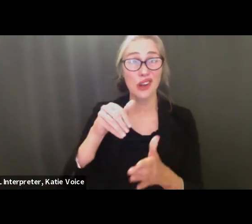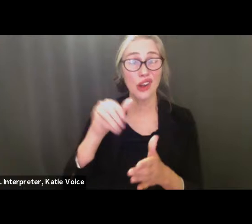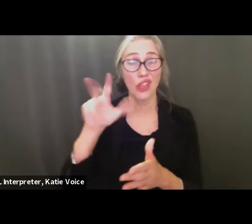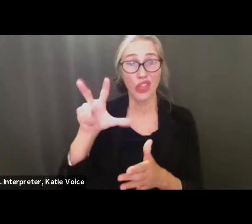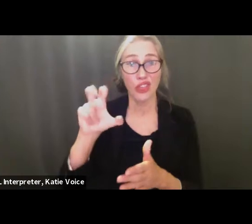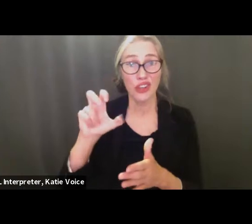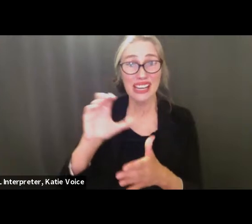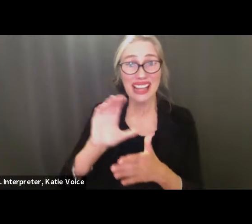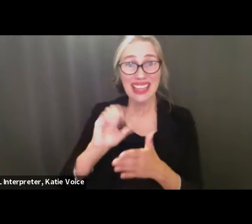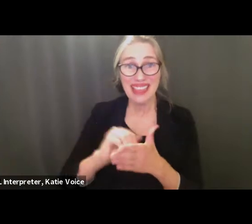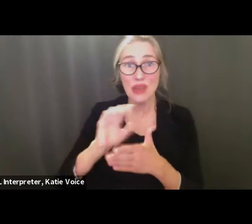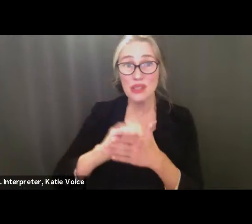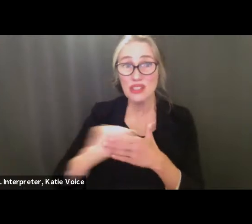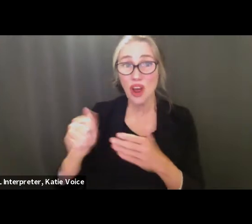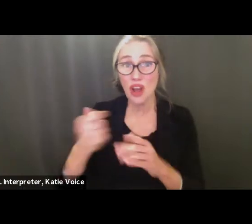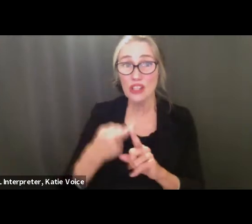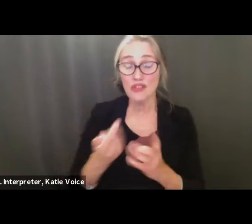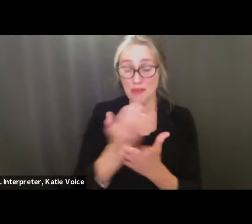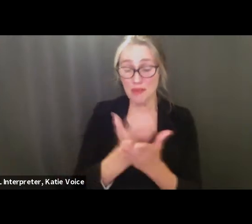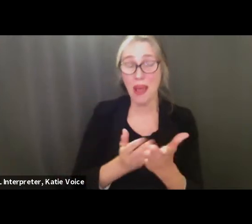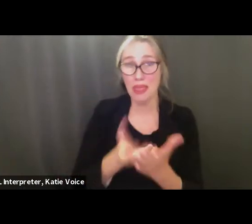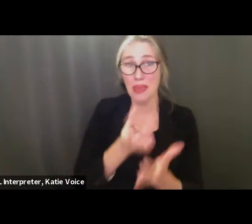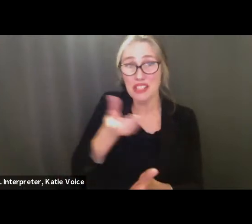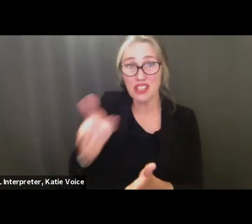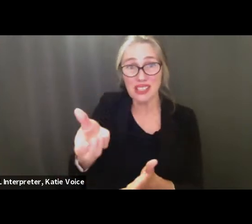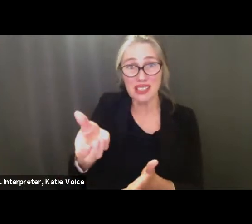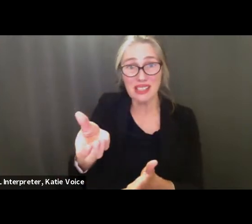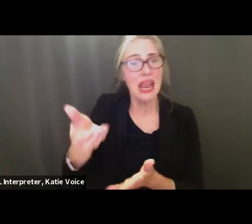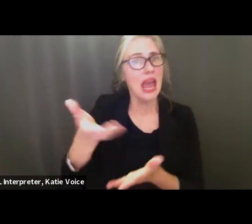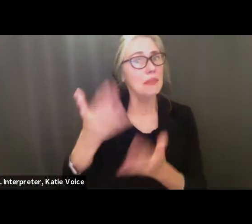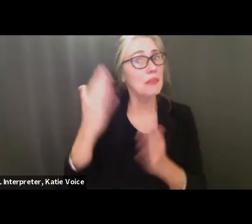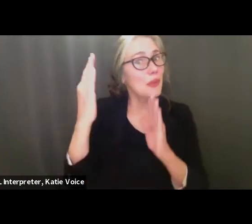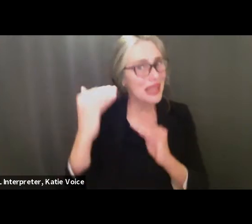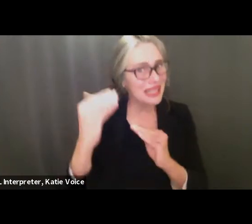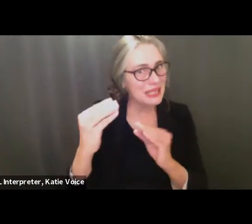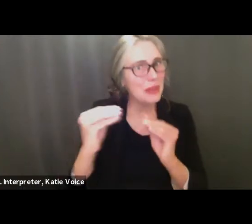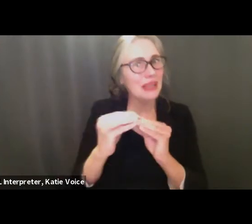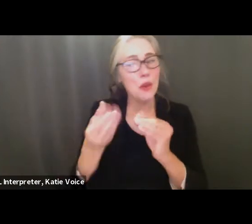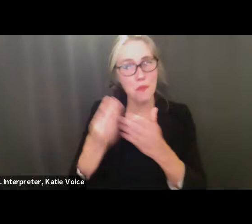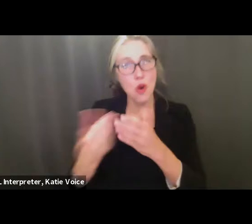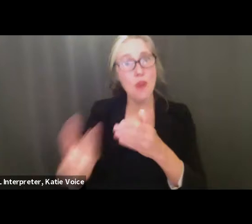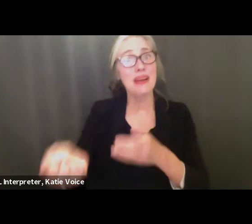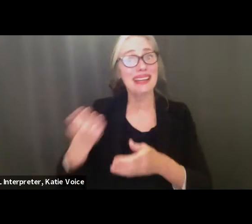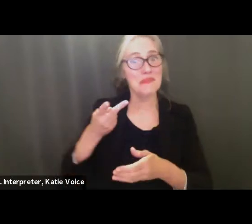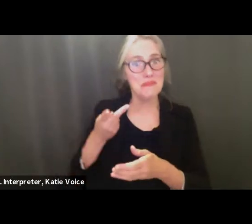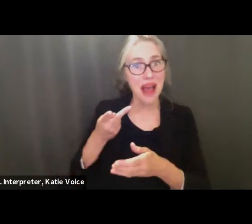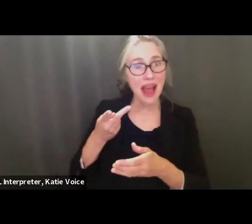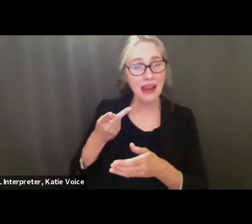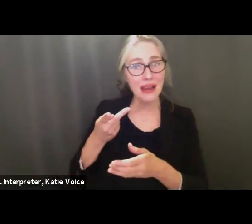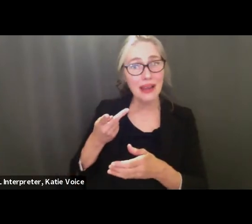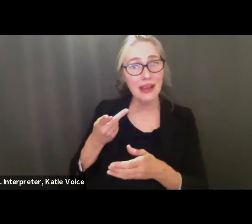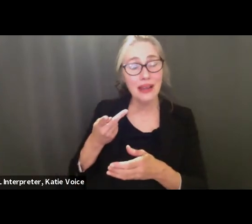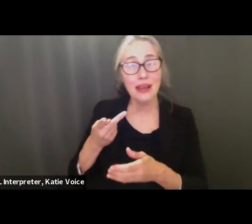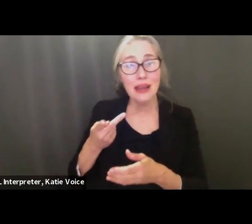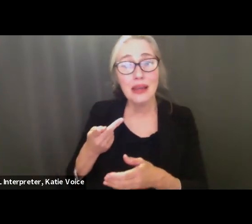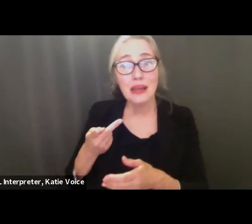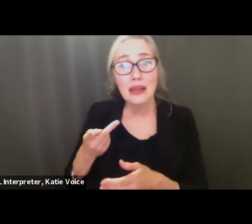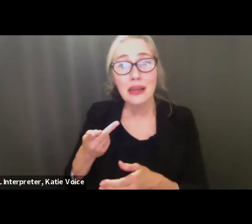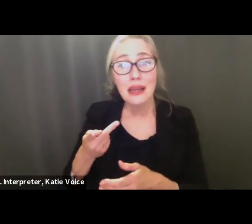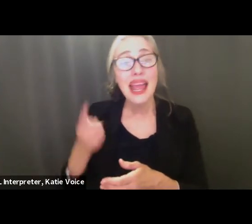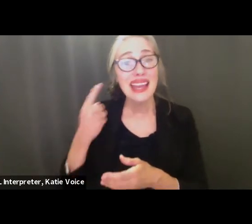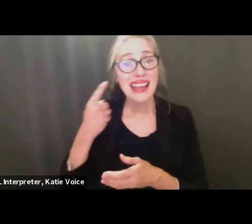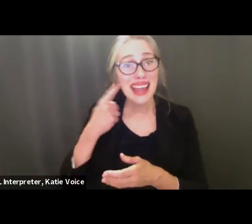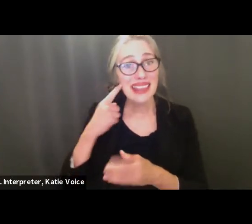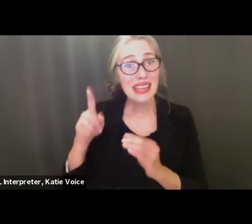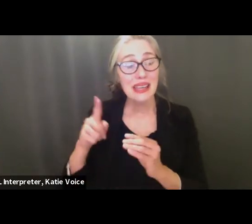our budget, but we are expecting a higher return, not only for the environment, of course, which is paramount, in addition